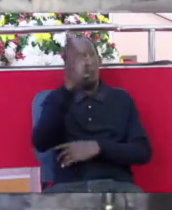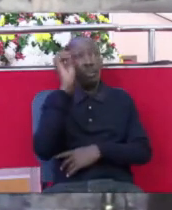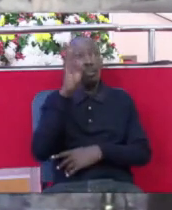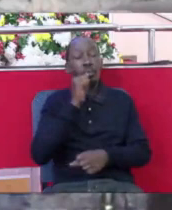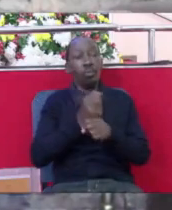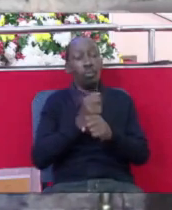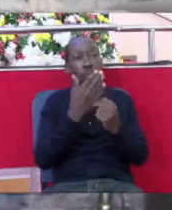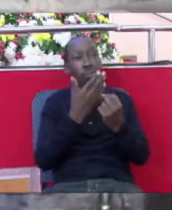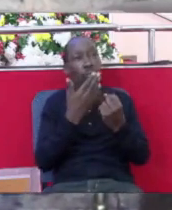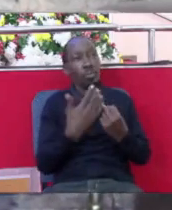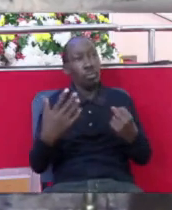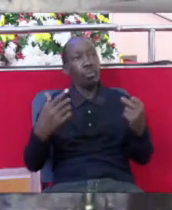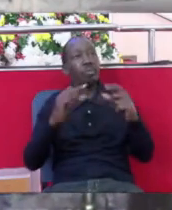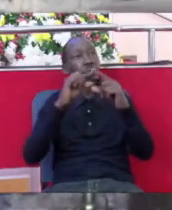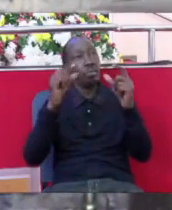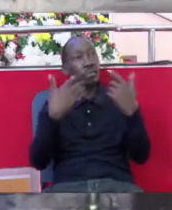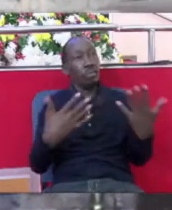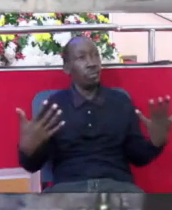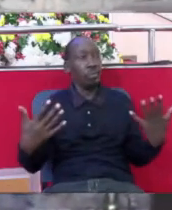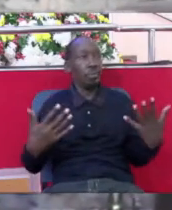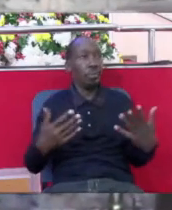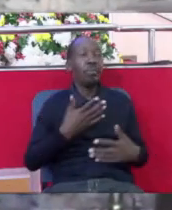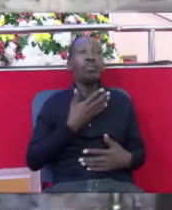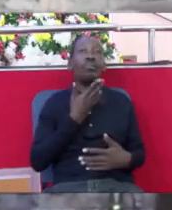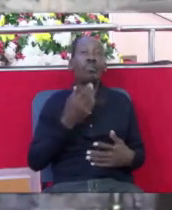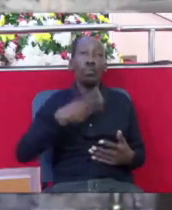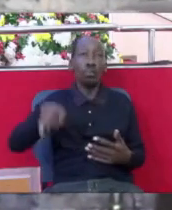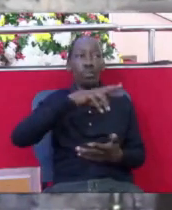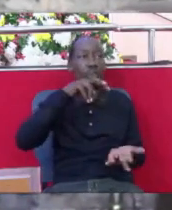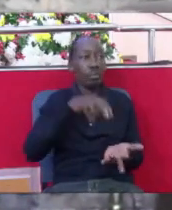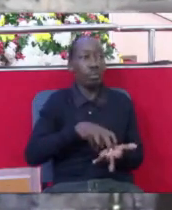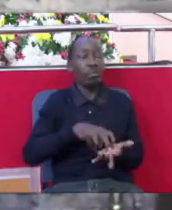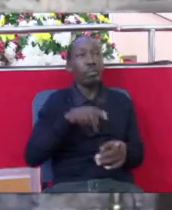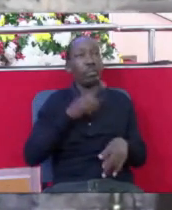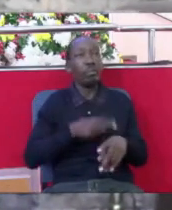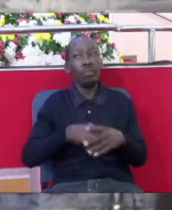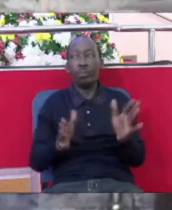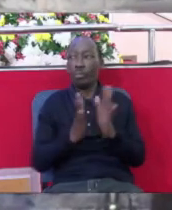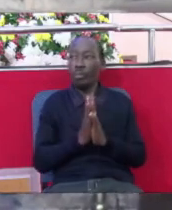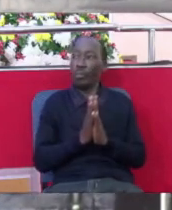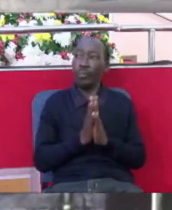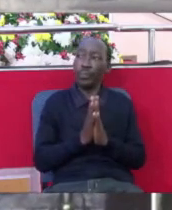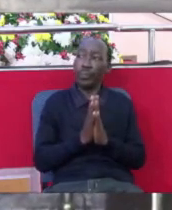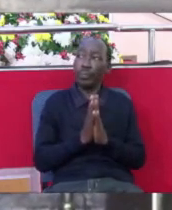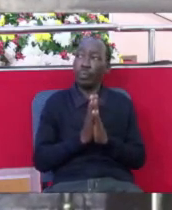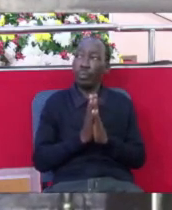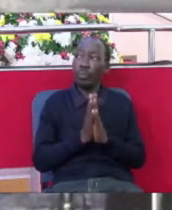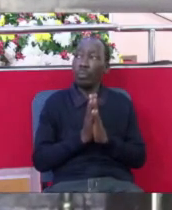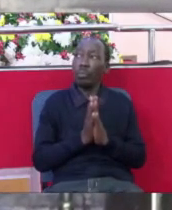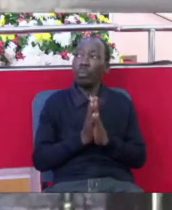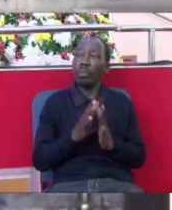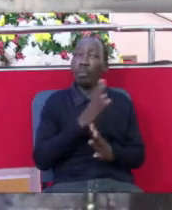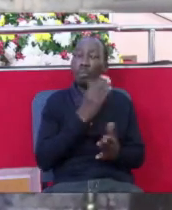and great things. Na Mungu anaenda kufanya mambo makubwa juu yako. I would like we stand even as we pray. Nipenda tusimame tunapoomba. And maybe praise